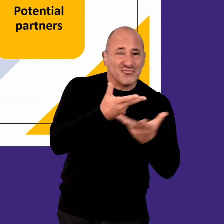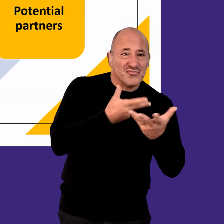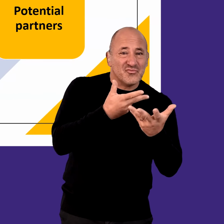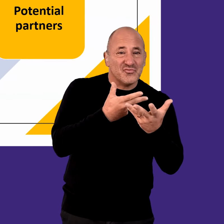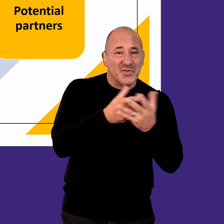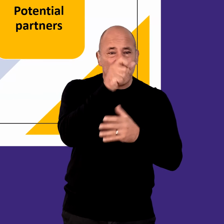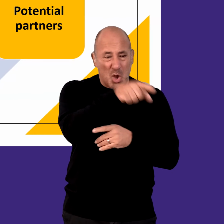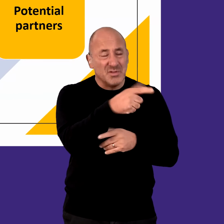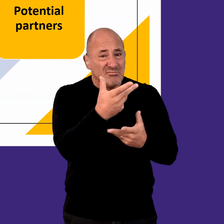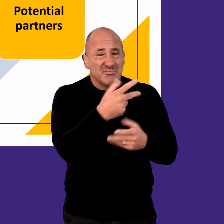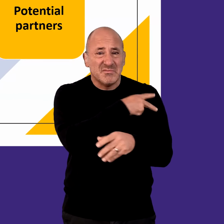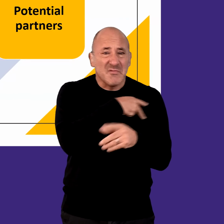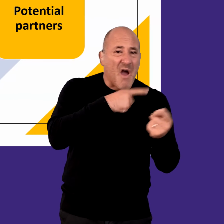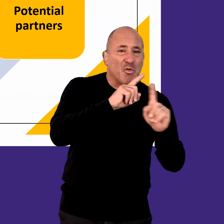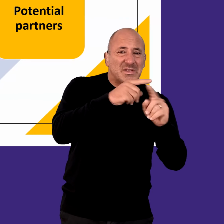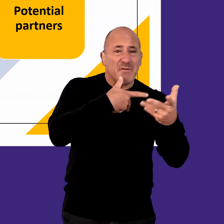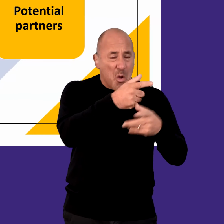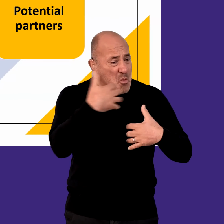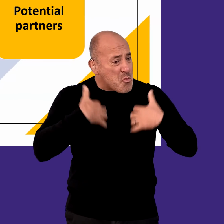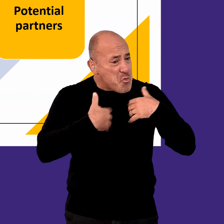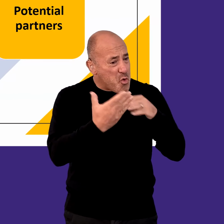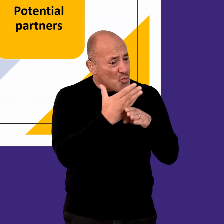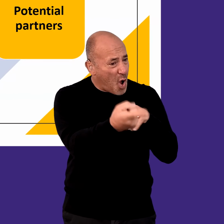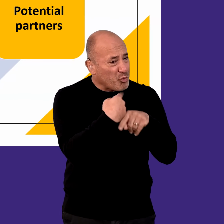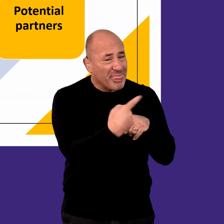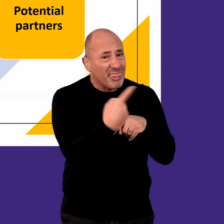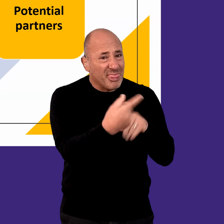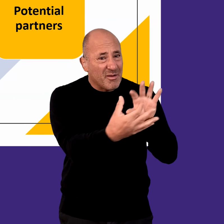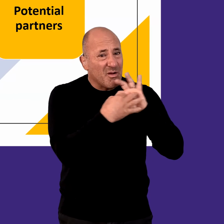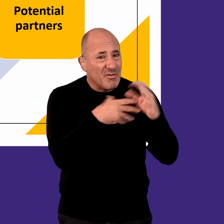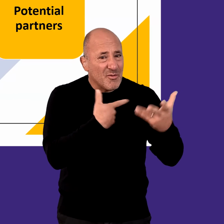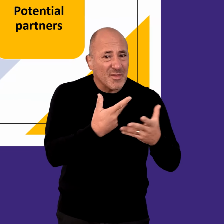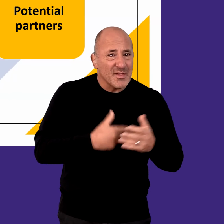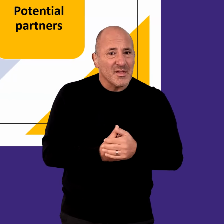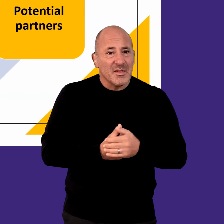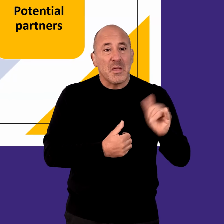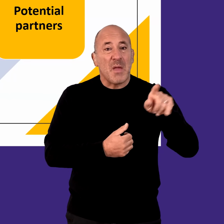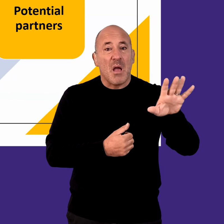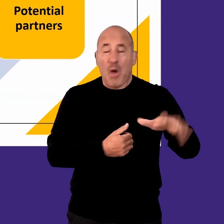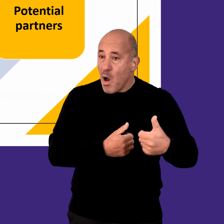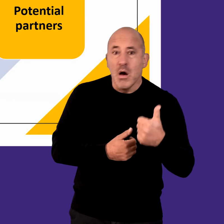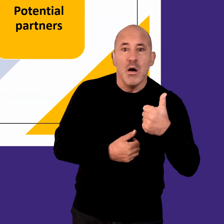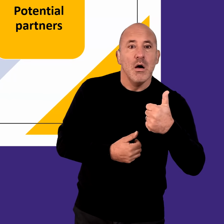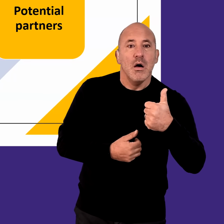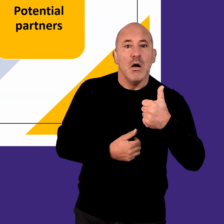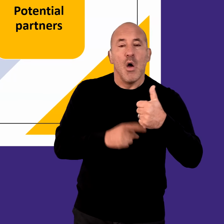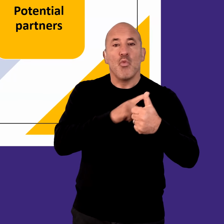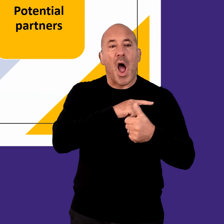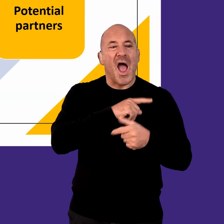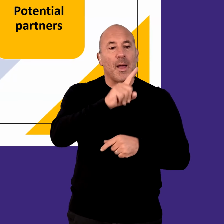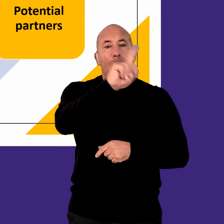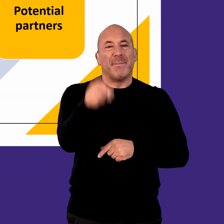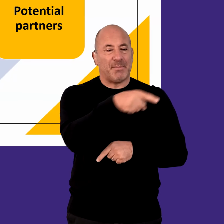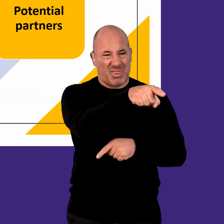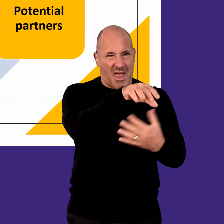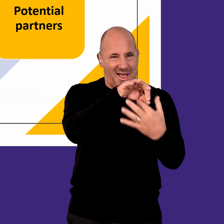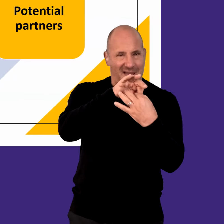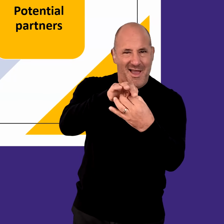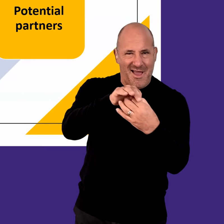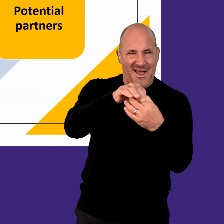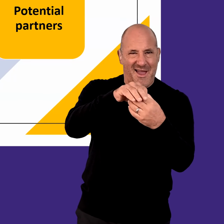trot off to talk to them, often approaching someone working on the front line, and see if they'd be interested in working with us. And sometimes they would